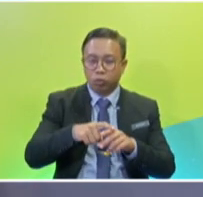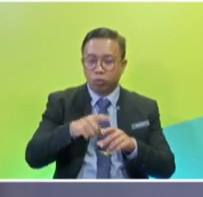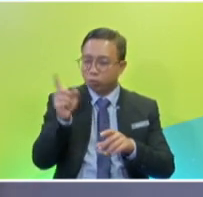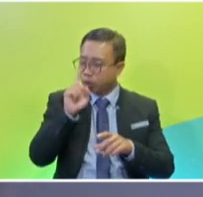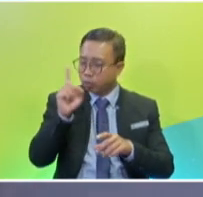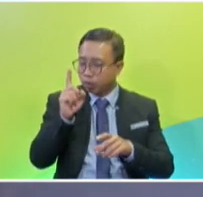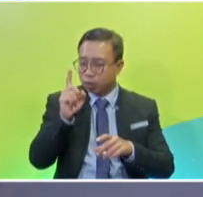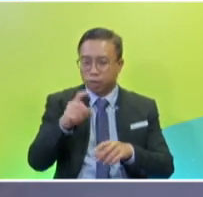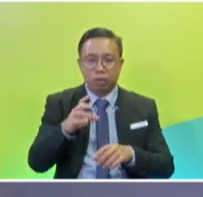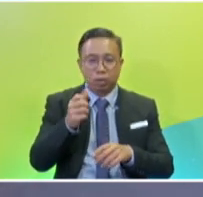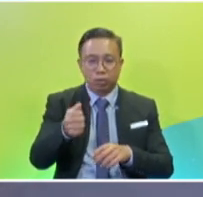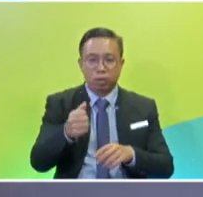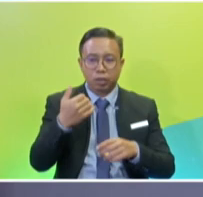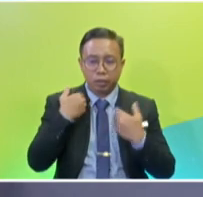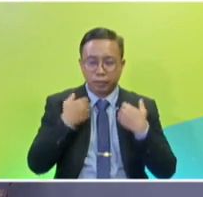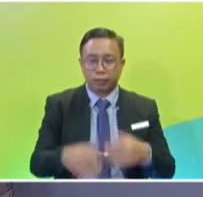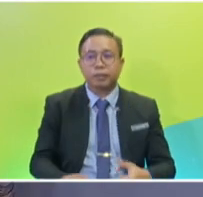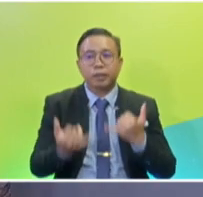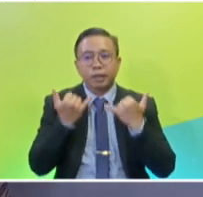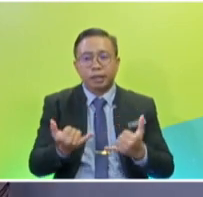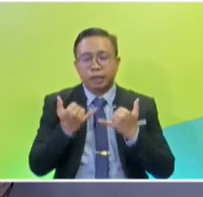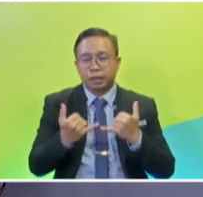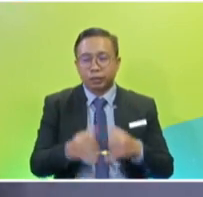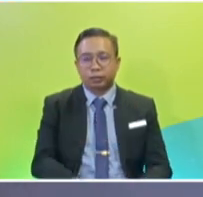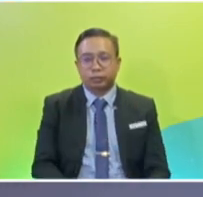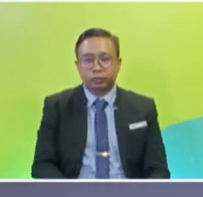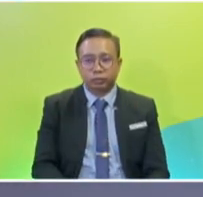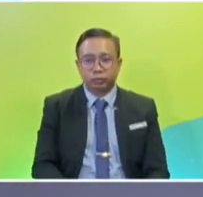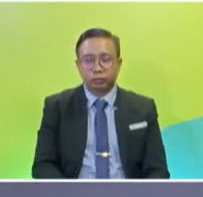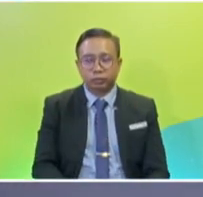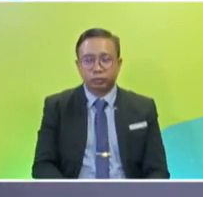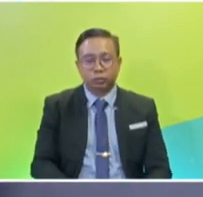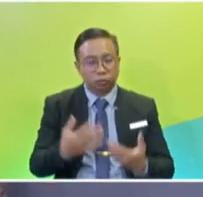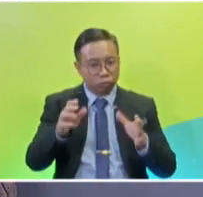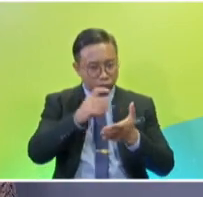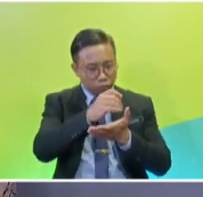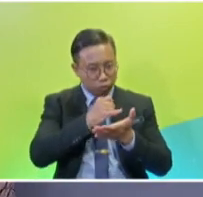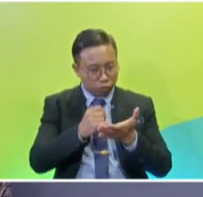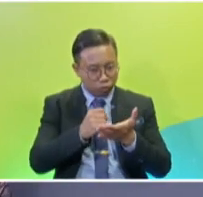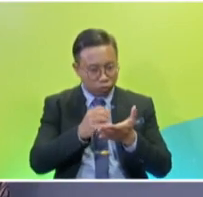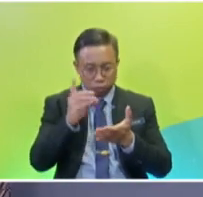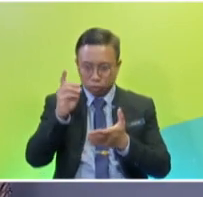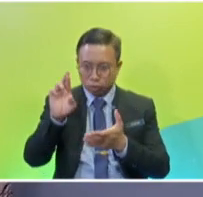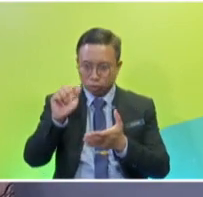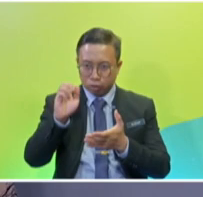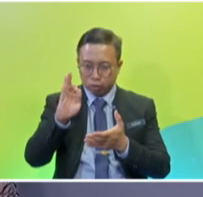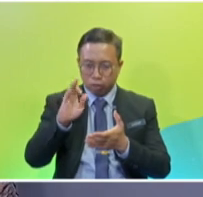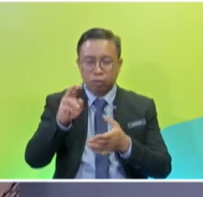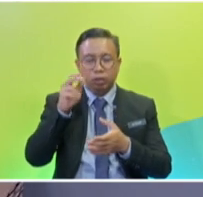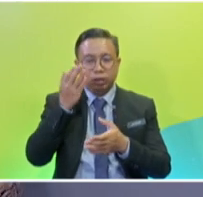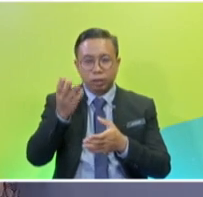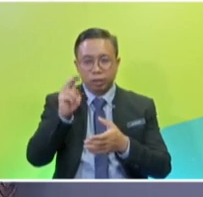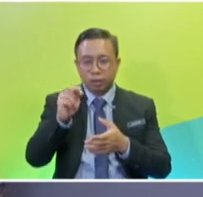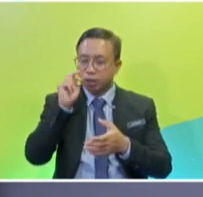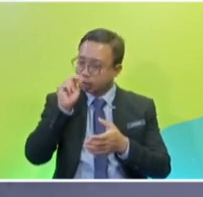are on that day. All right. Now, having said that, Shafika, mm-hmm. when they've already drafted this, they need to start writing. So